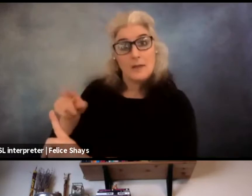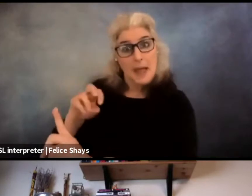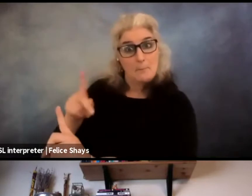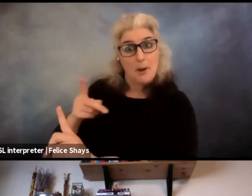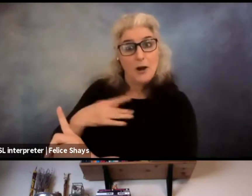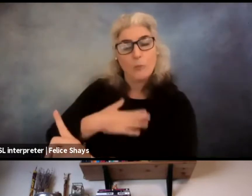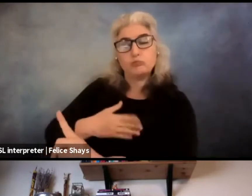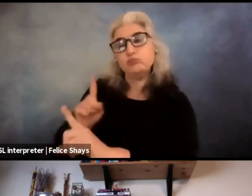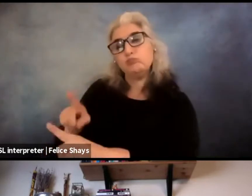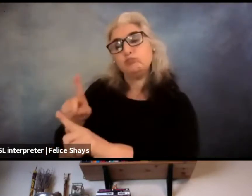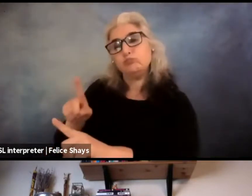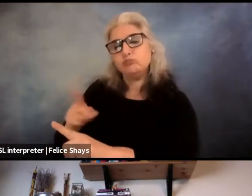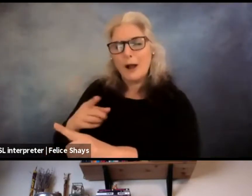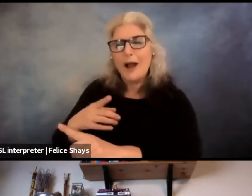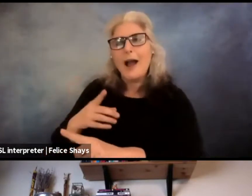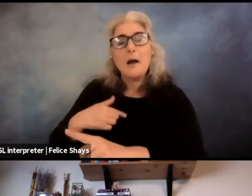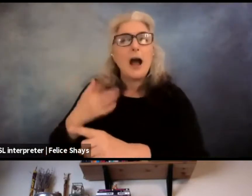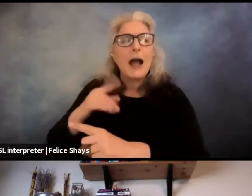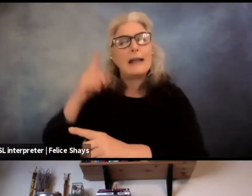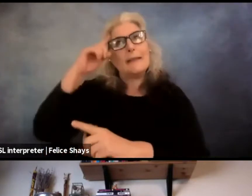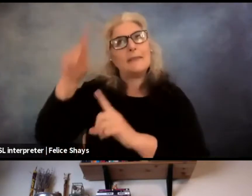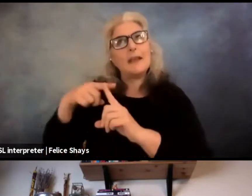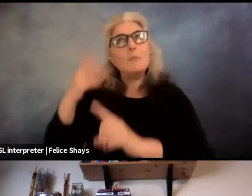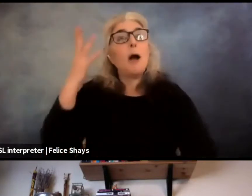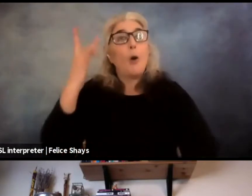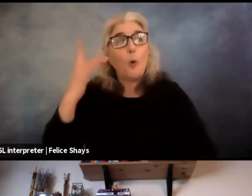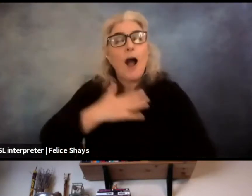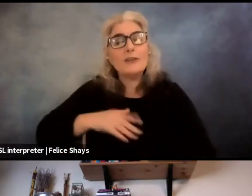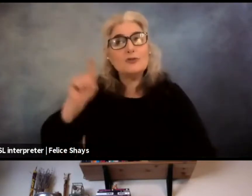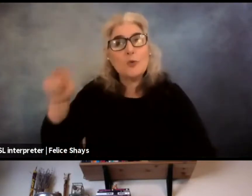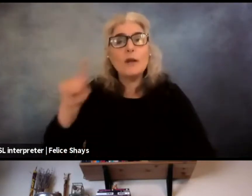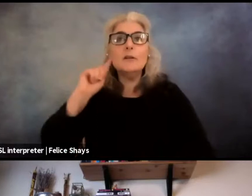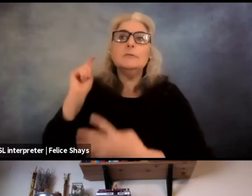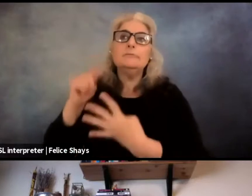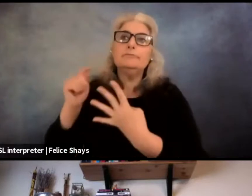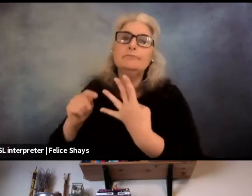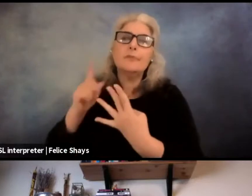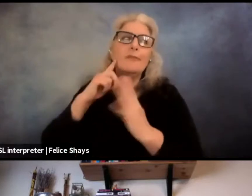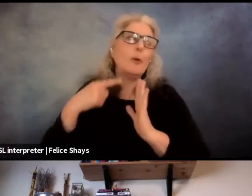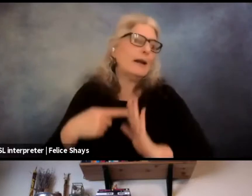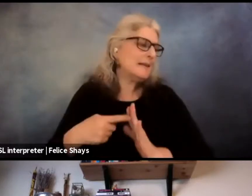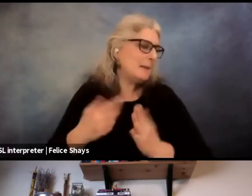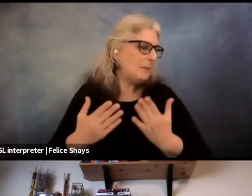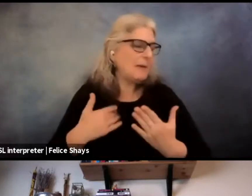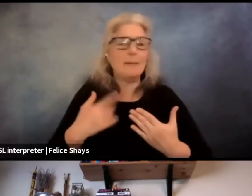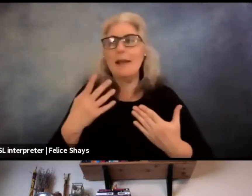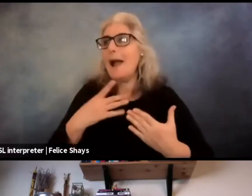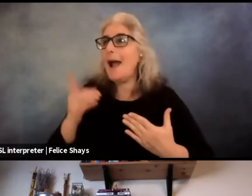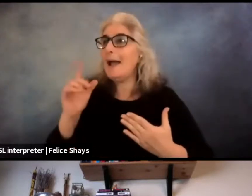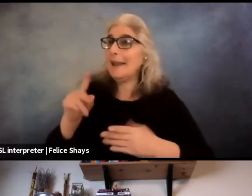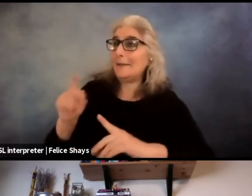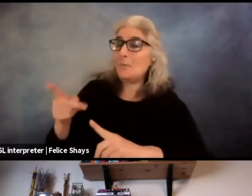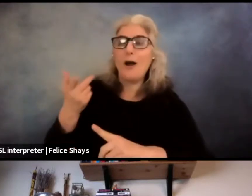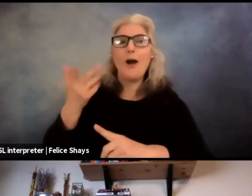maybe list out a couple of features about it. You know, for me, when I go to that